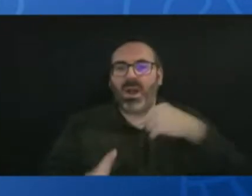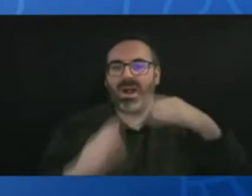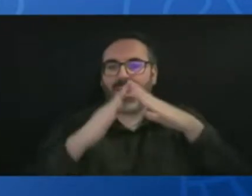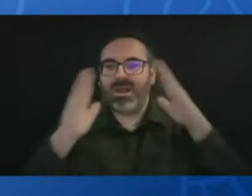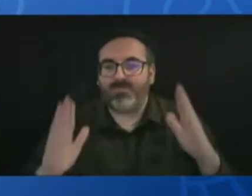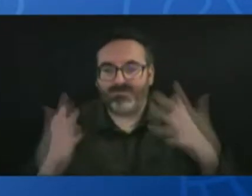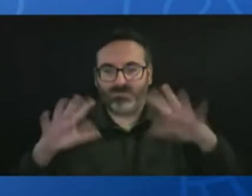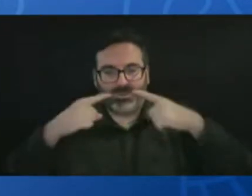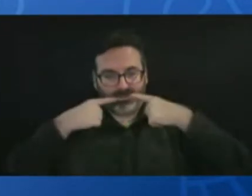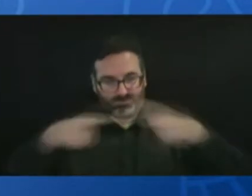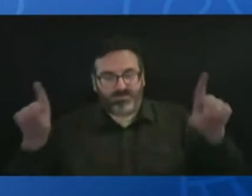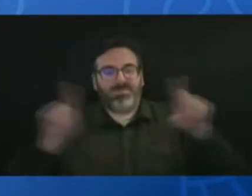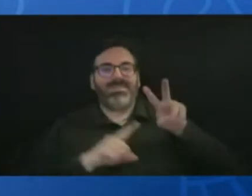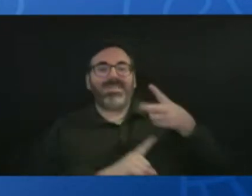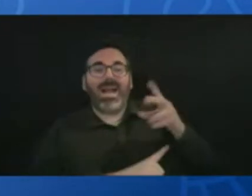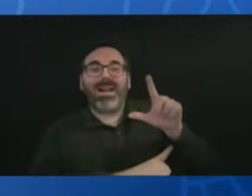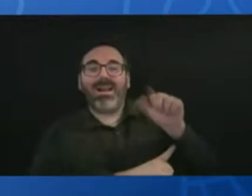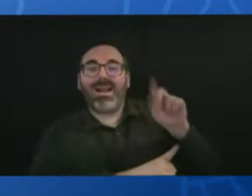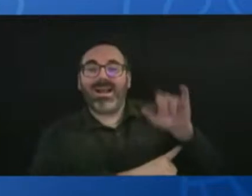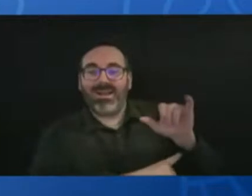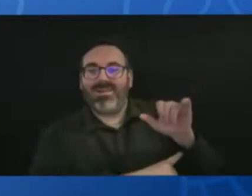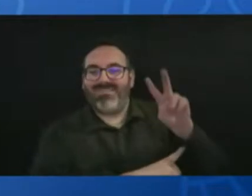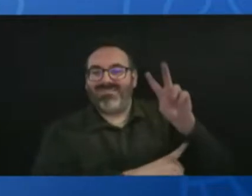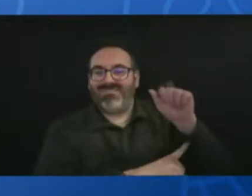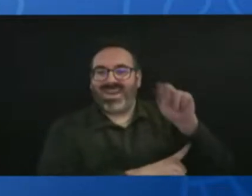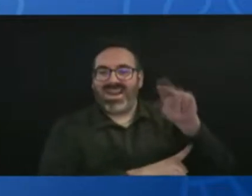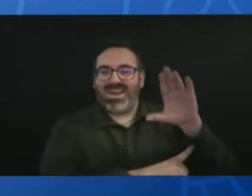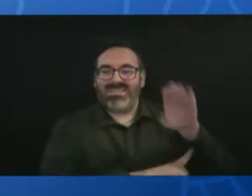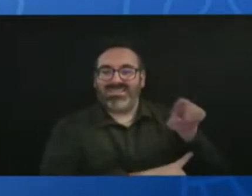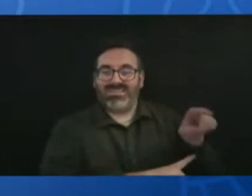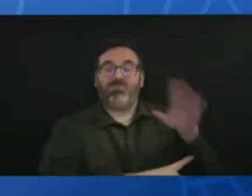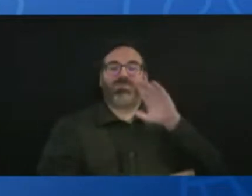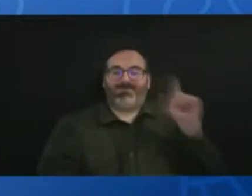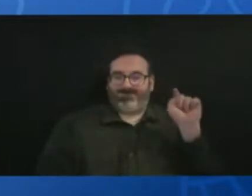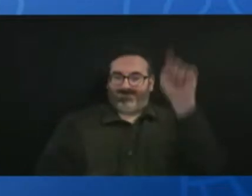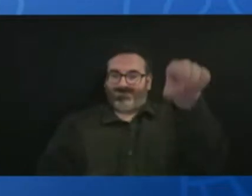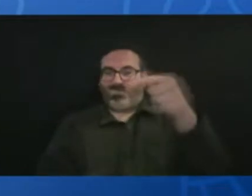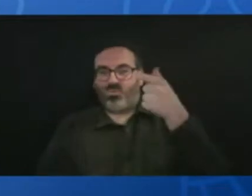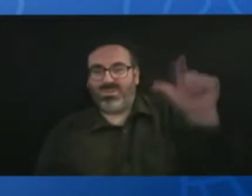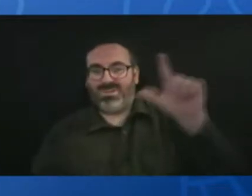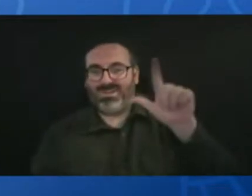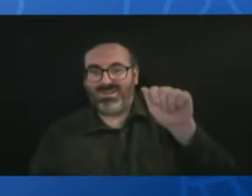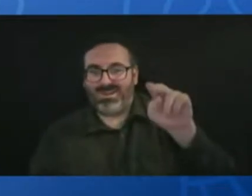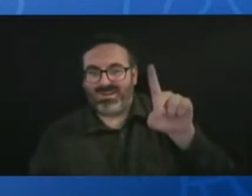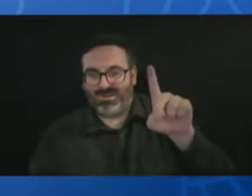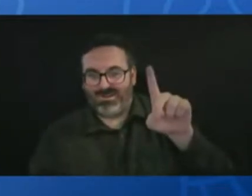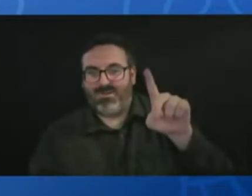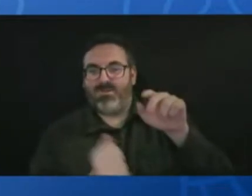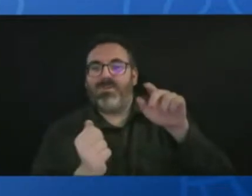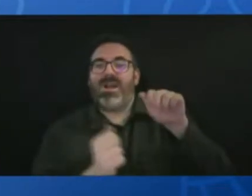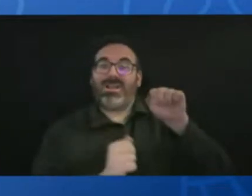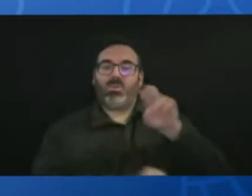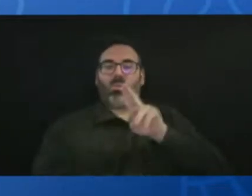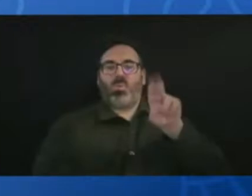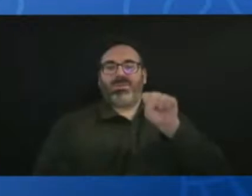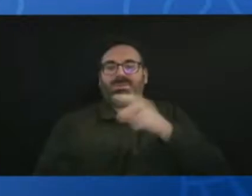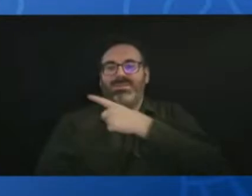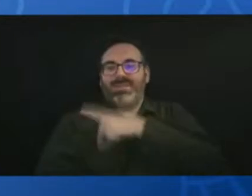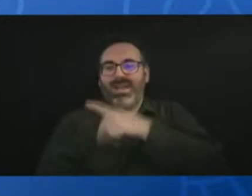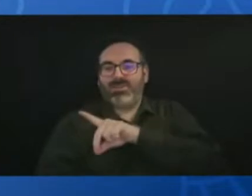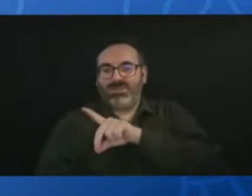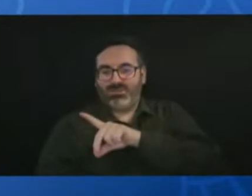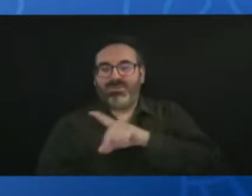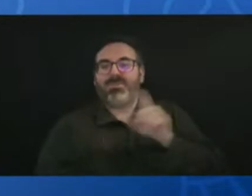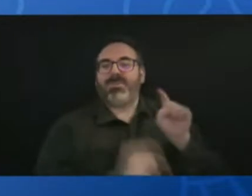sites, learn about Greenlandic heritage, and attend Greenland's national dog sled race. The delegation will depart